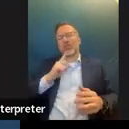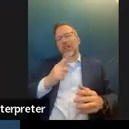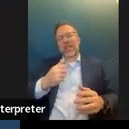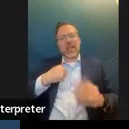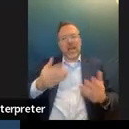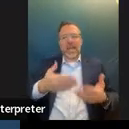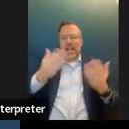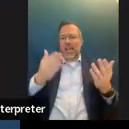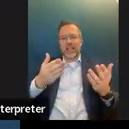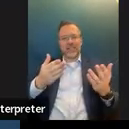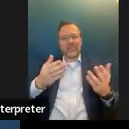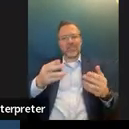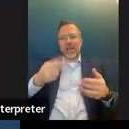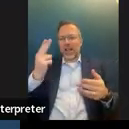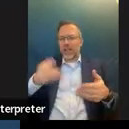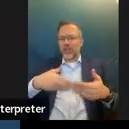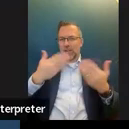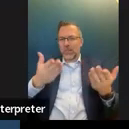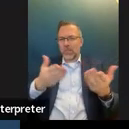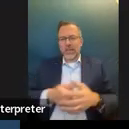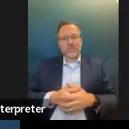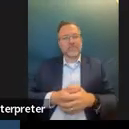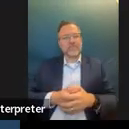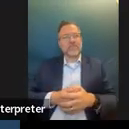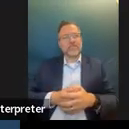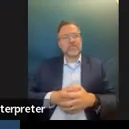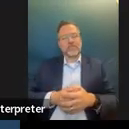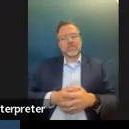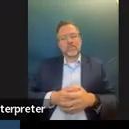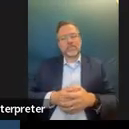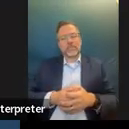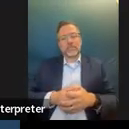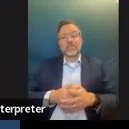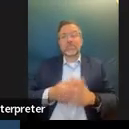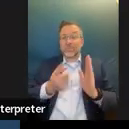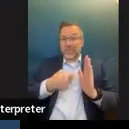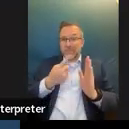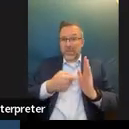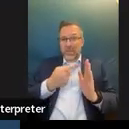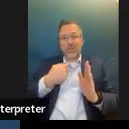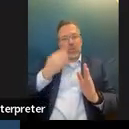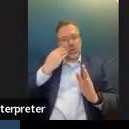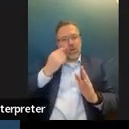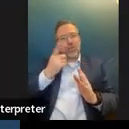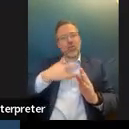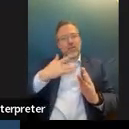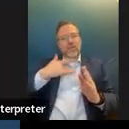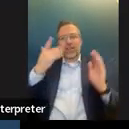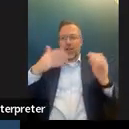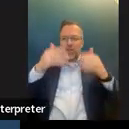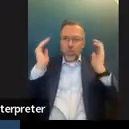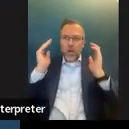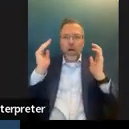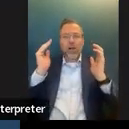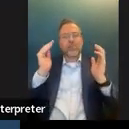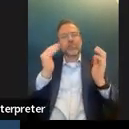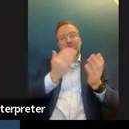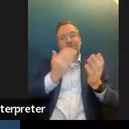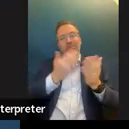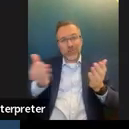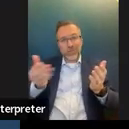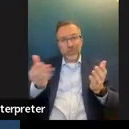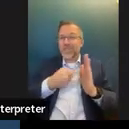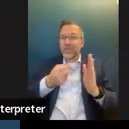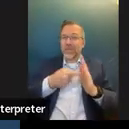Thank you. As a team, we recognize that sometimes you can get overwhelmed with resources, and it's hard